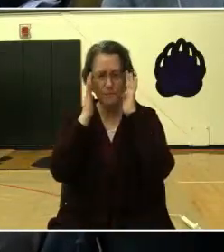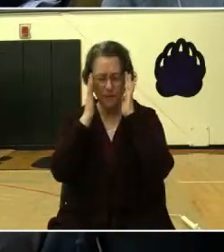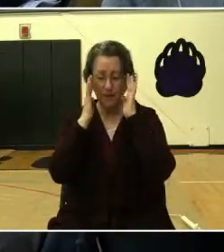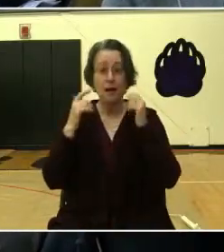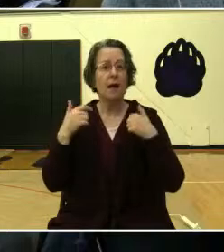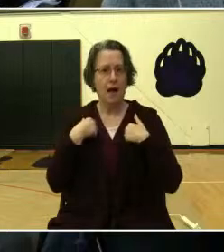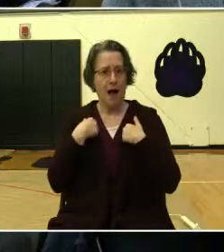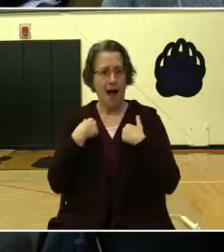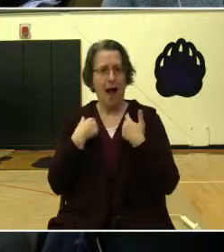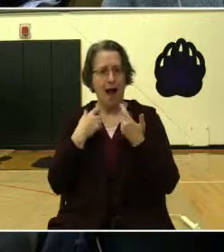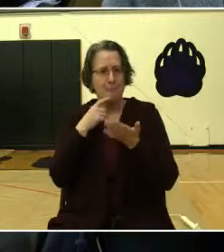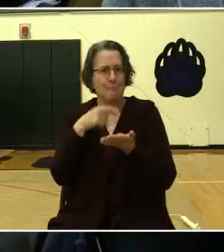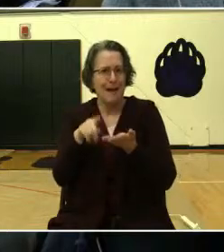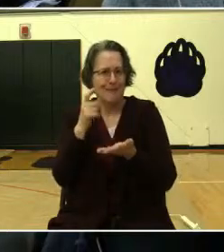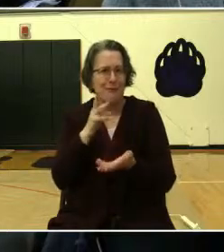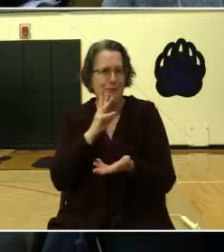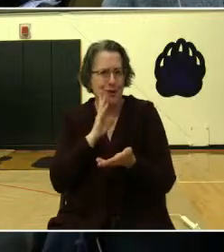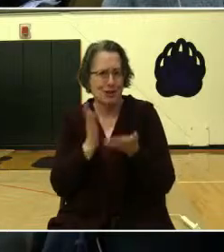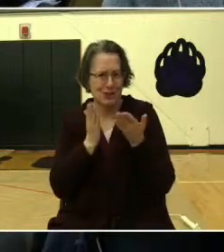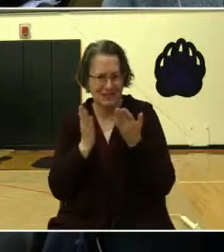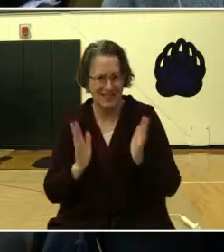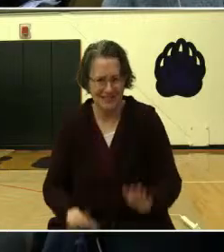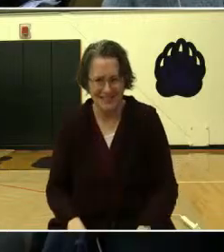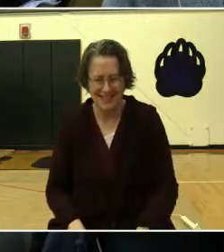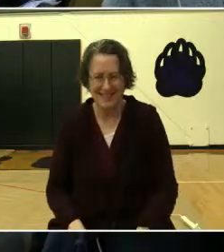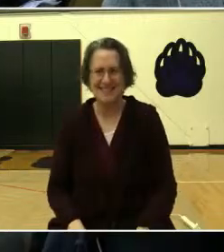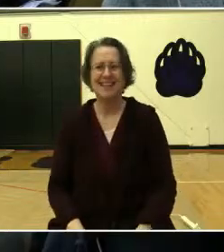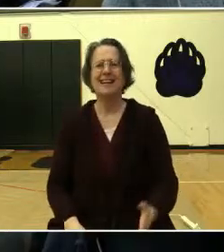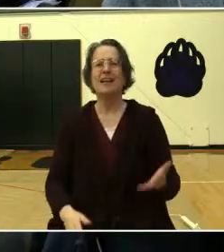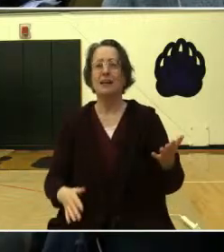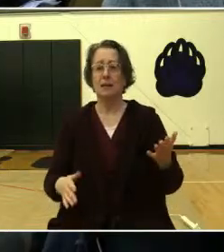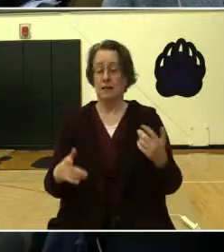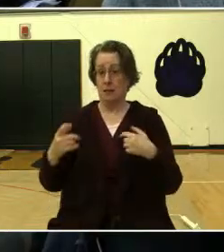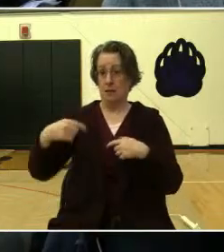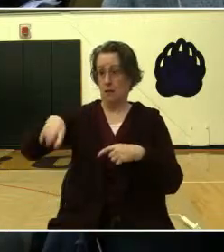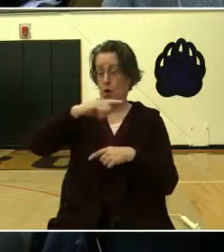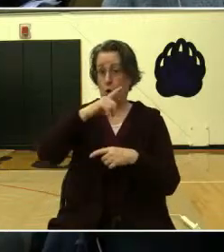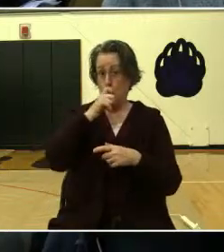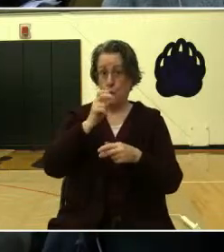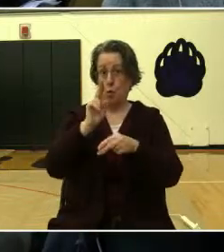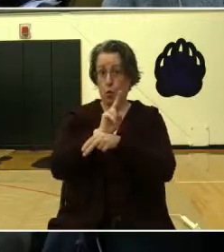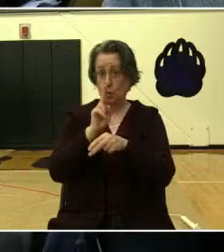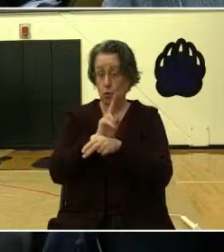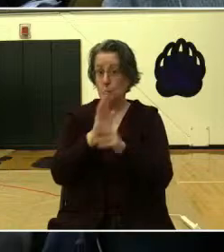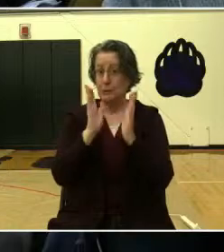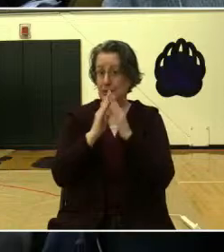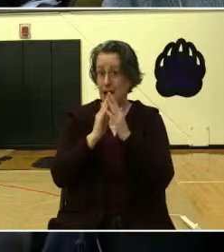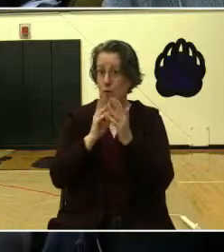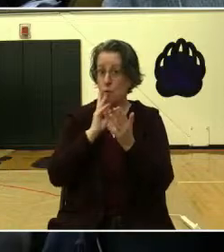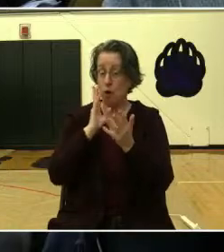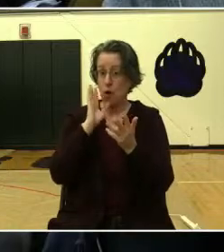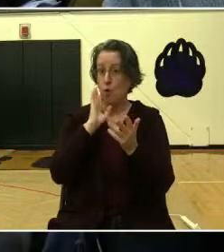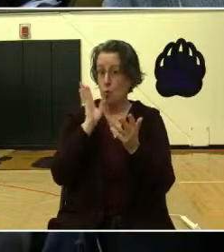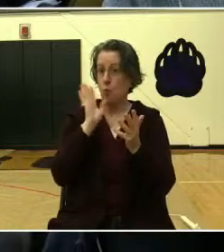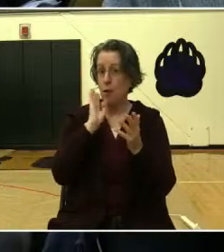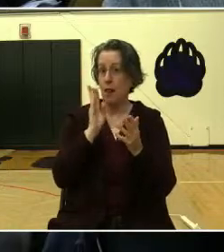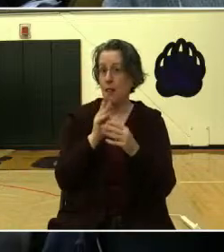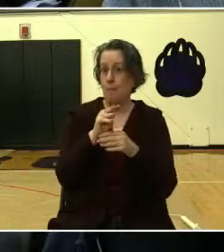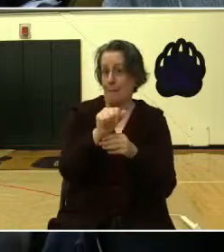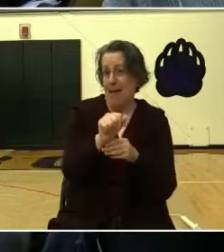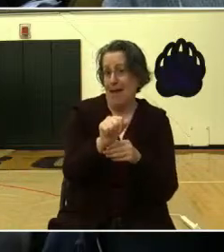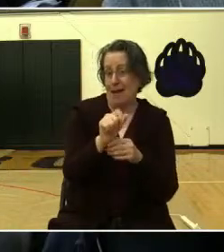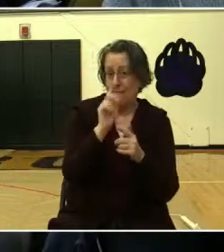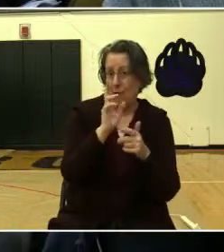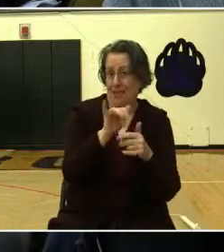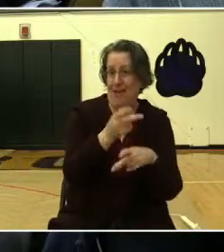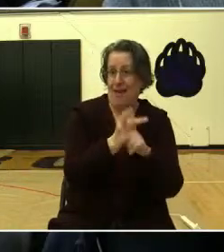customer is this being paid for by those of us that use Town water or is it being paid for by the uh when